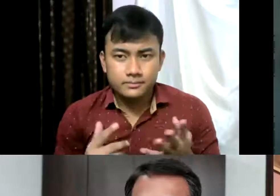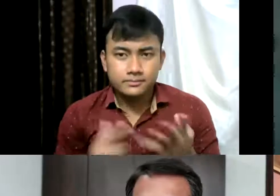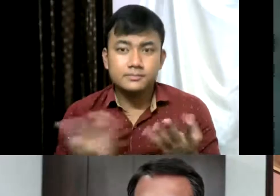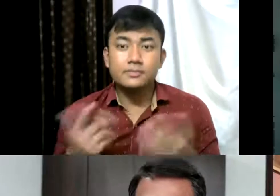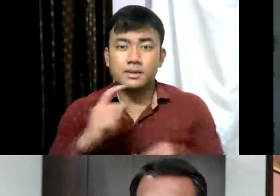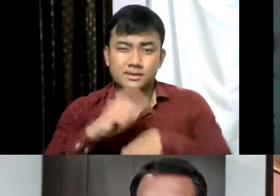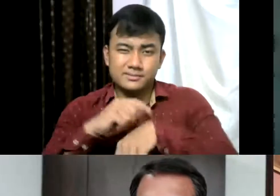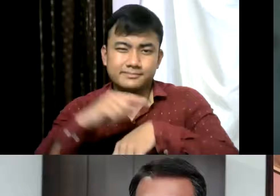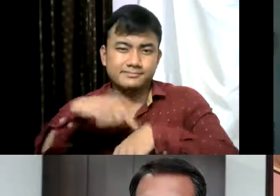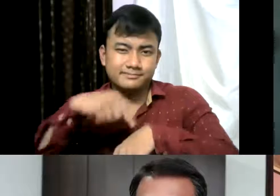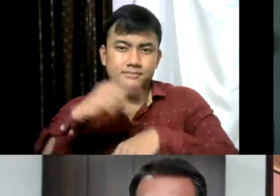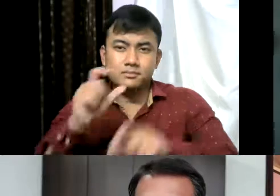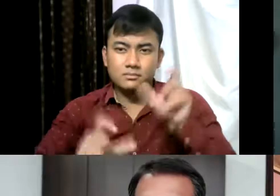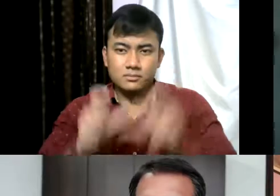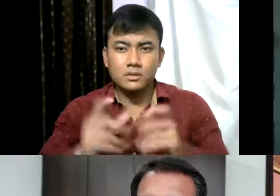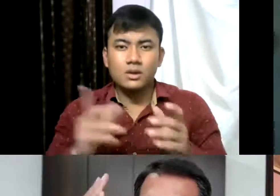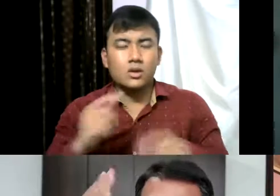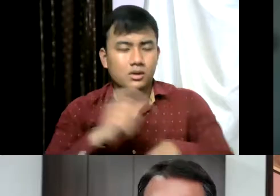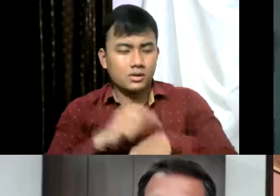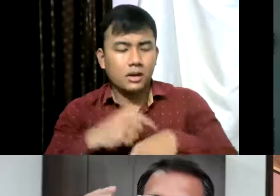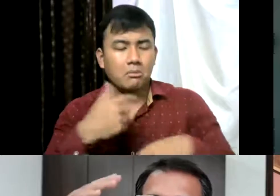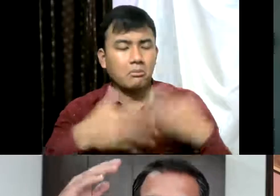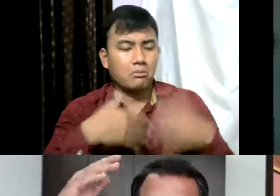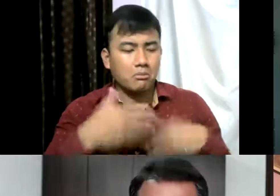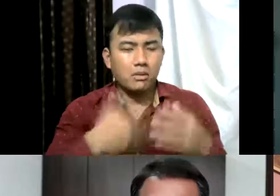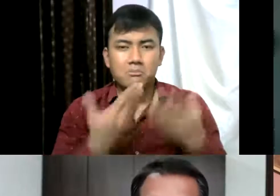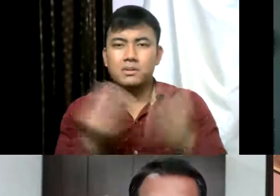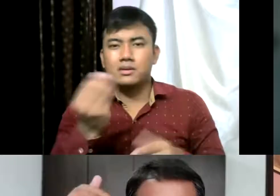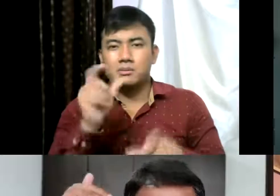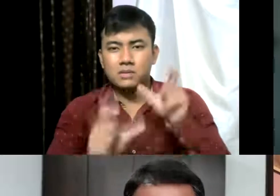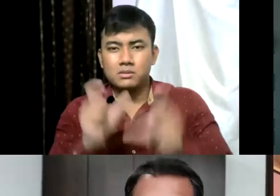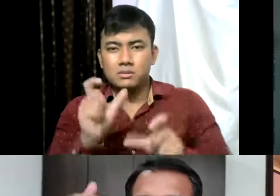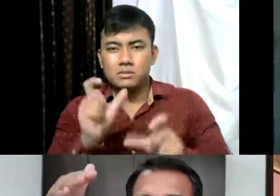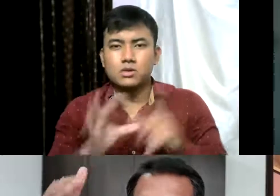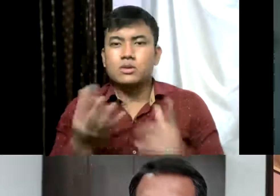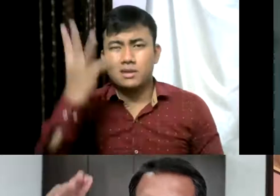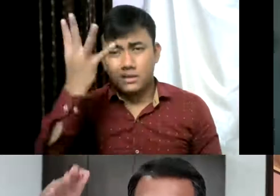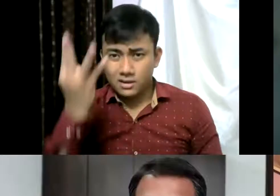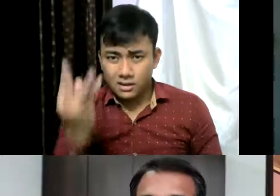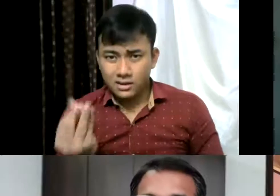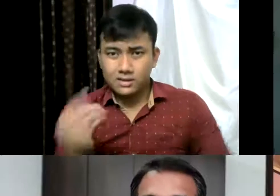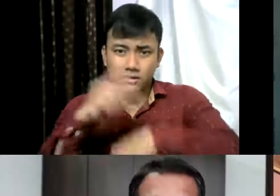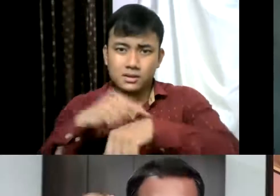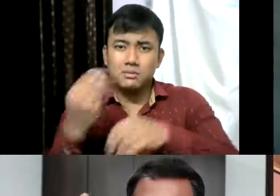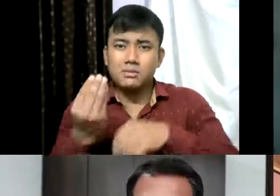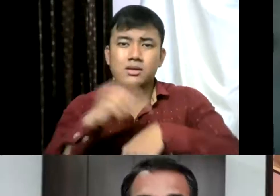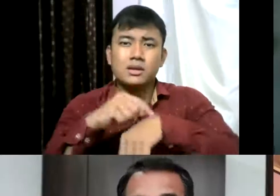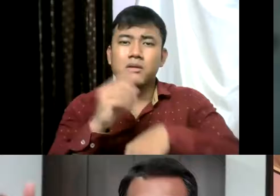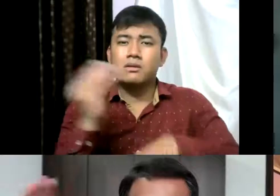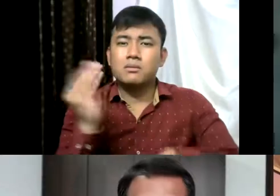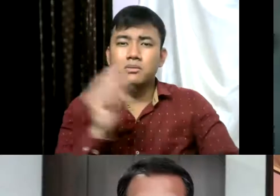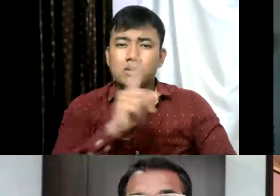time that they would spend on it. So raat ko at night, mostly around 11 p.m.